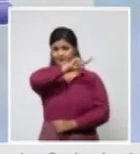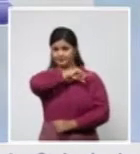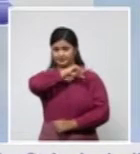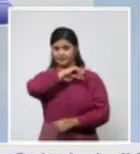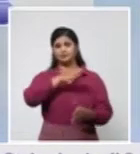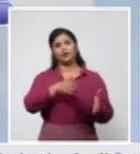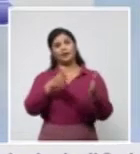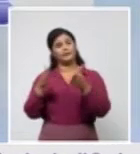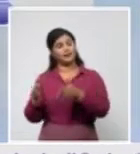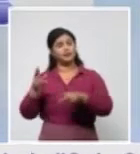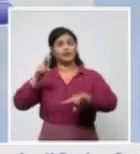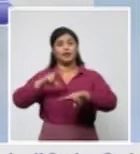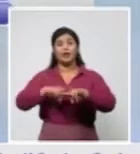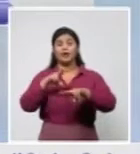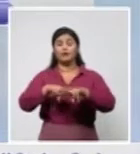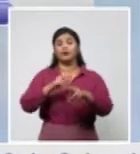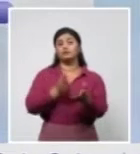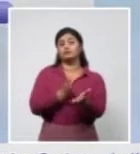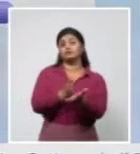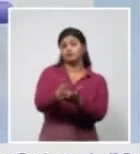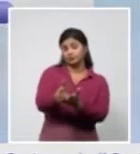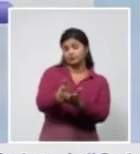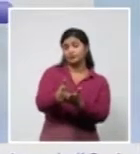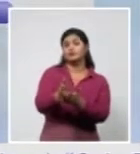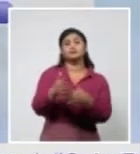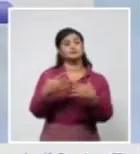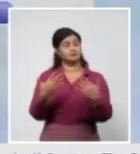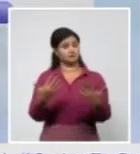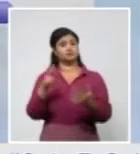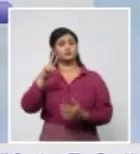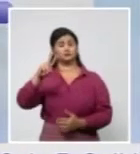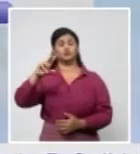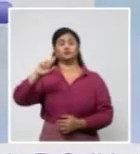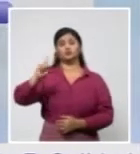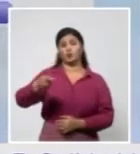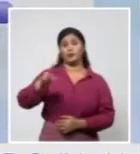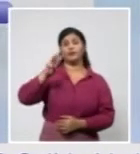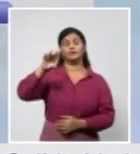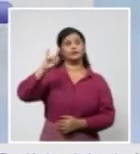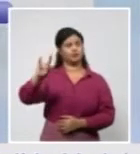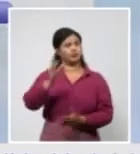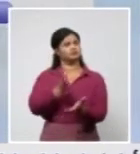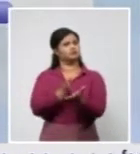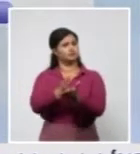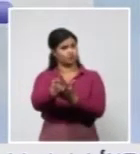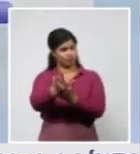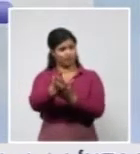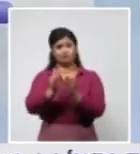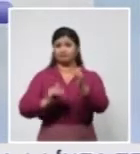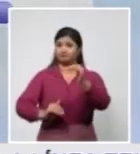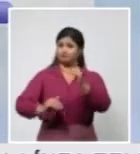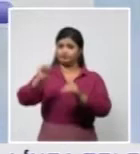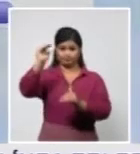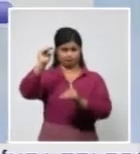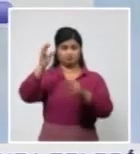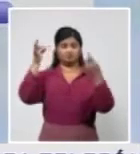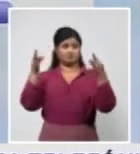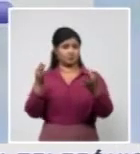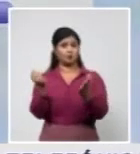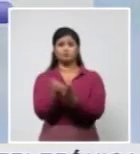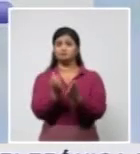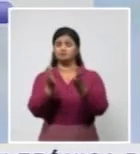that Artemisa continues to have the highest rate at 6.41, higher than